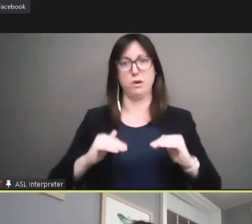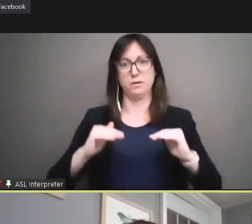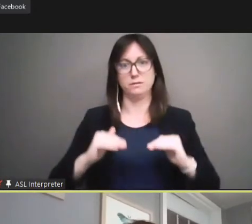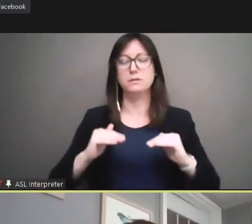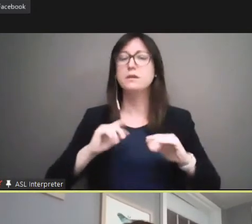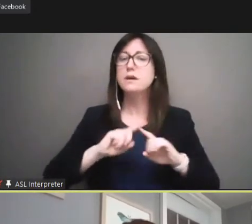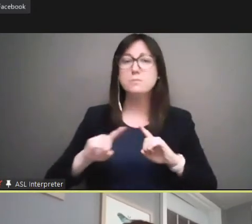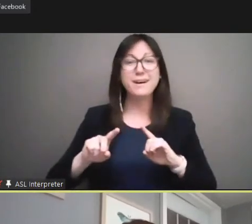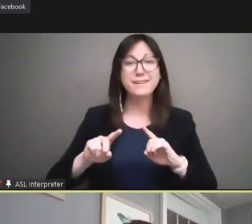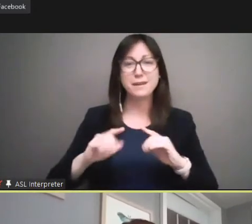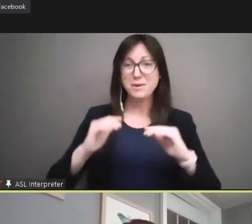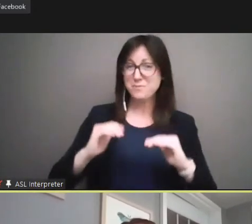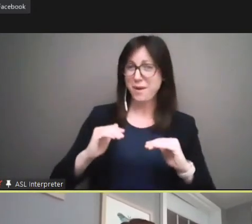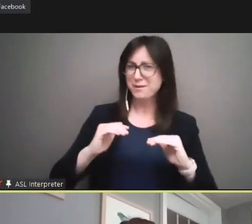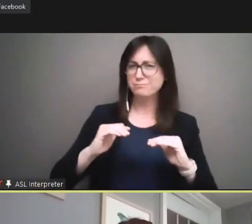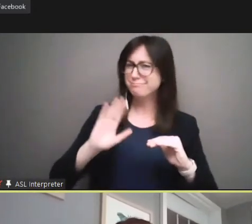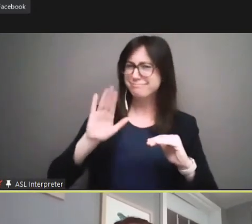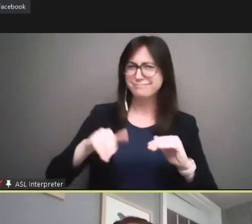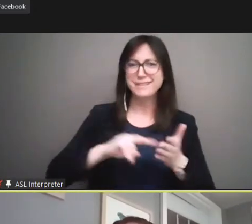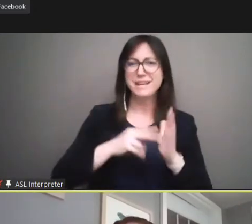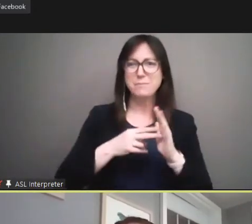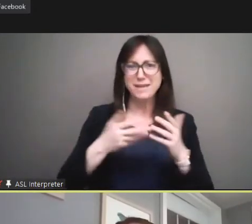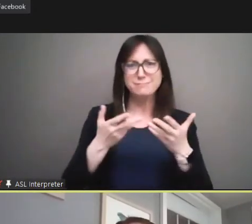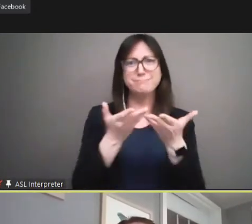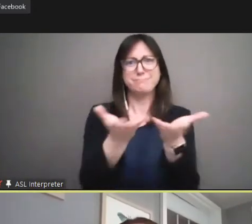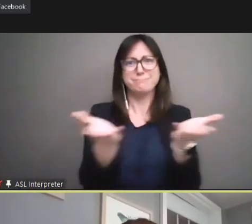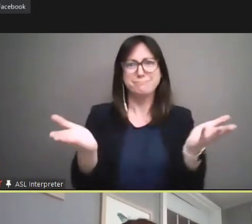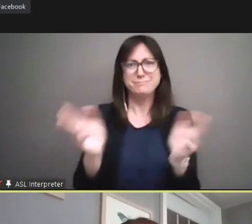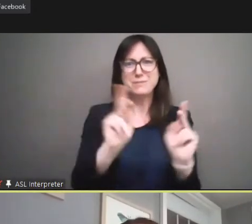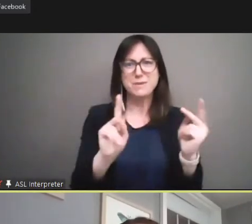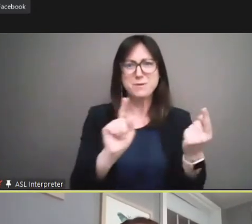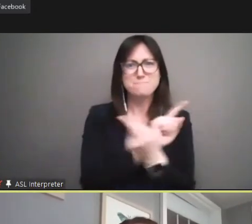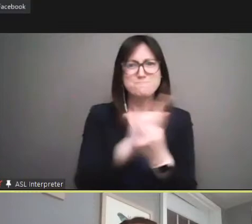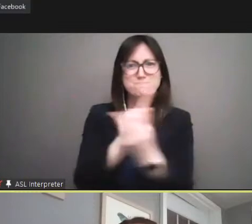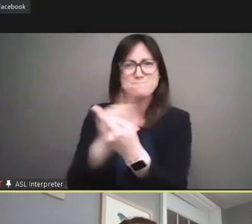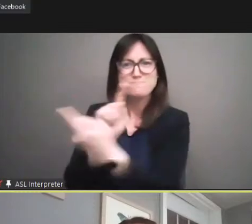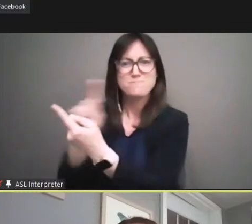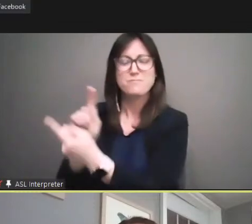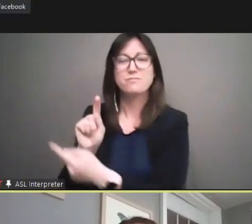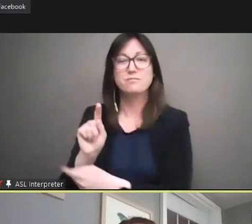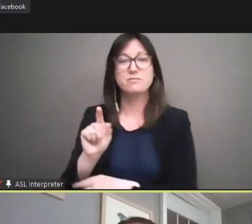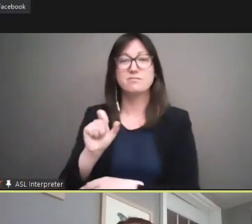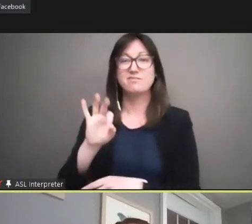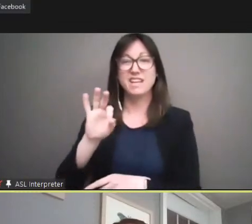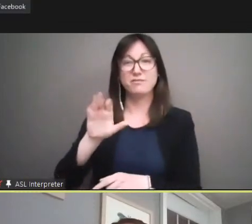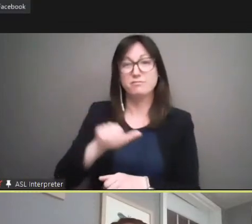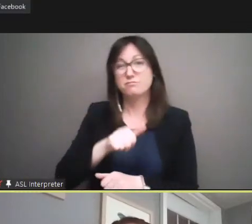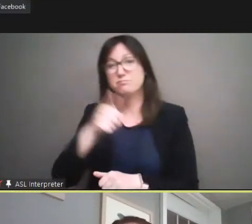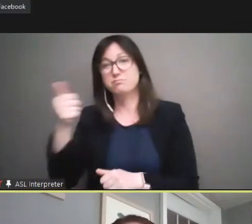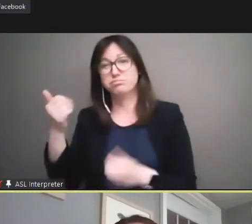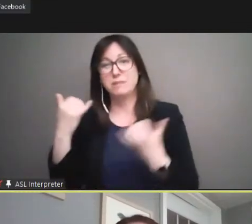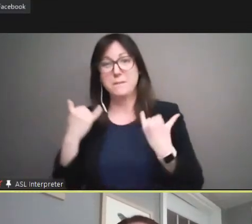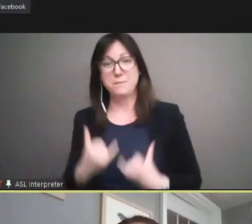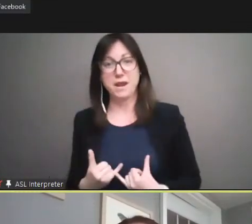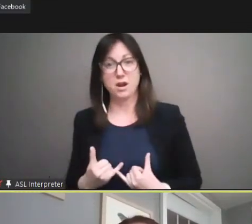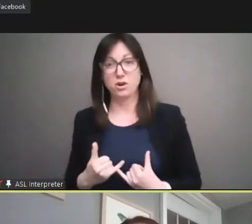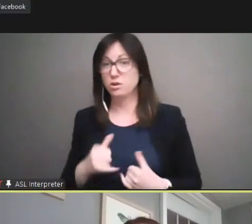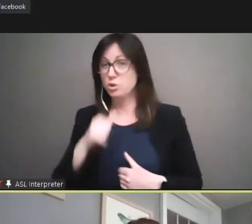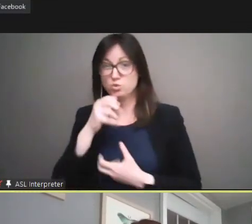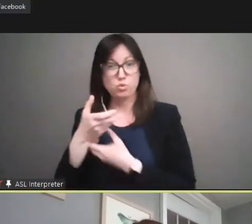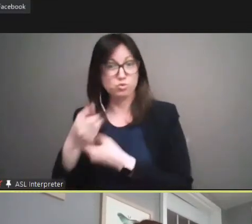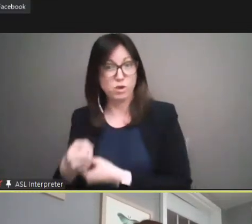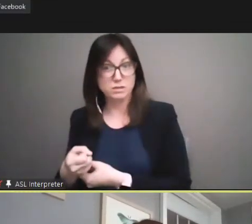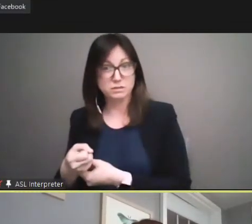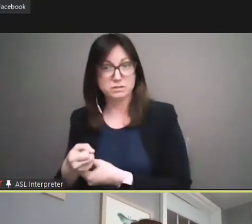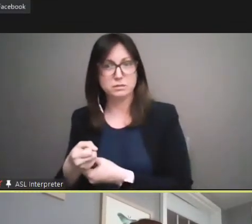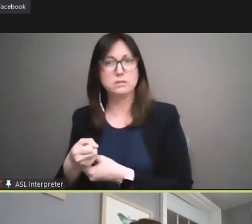close to people. So if there is a mistrust from a previous administration coming in as a new